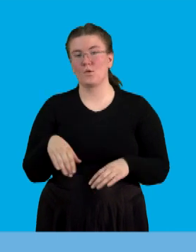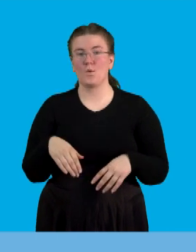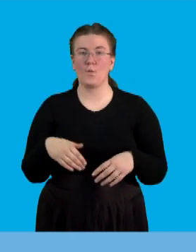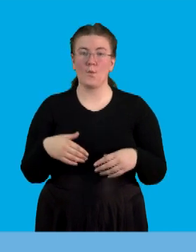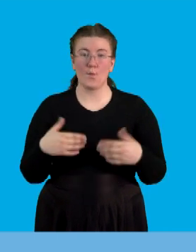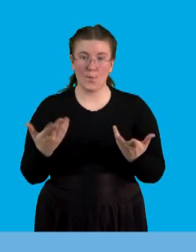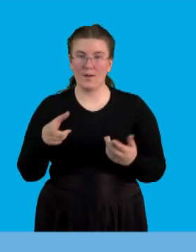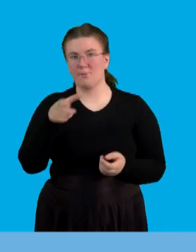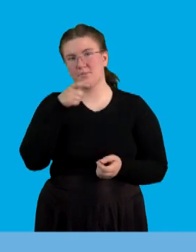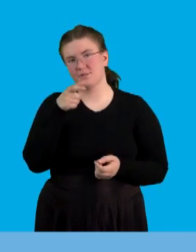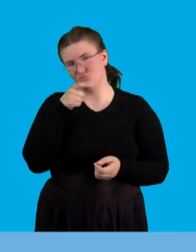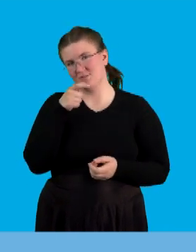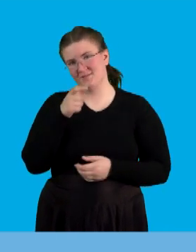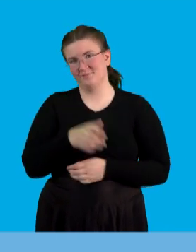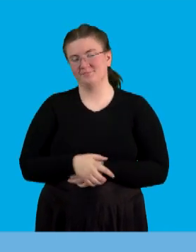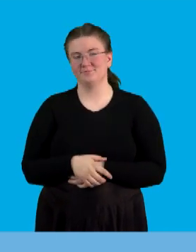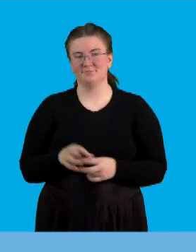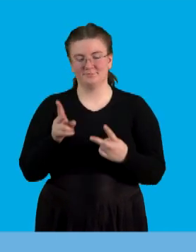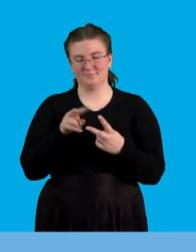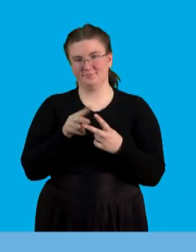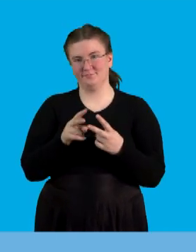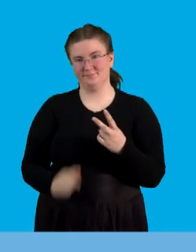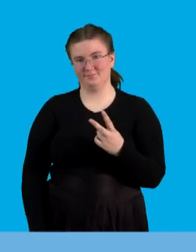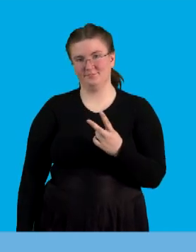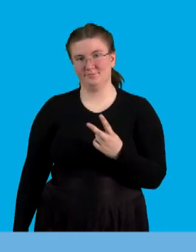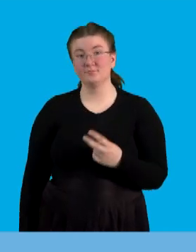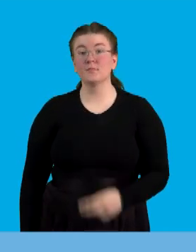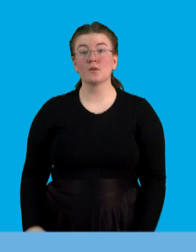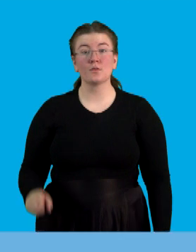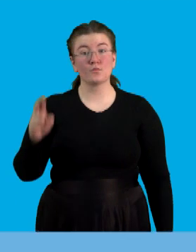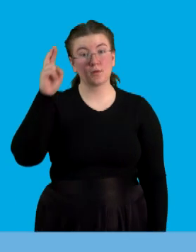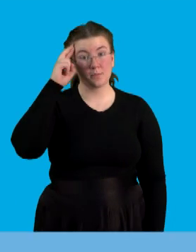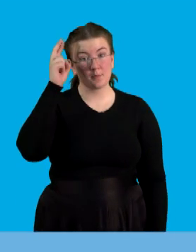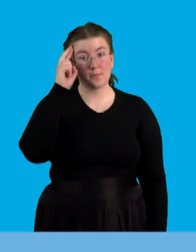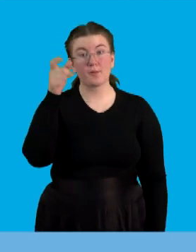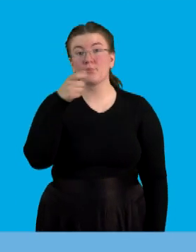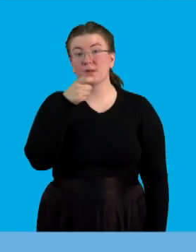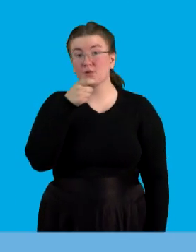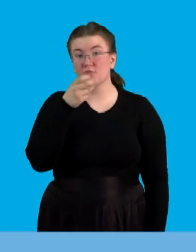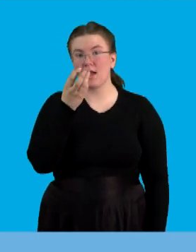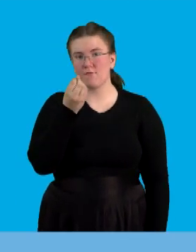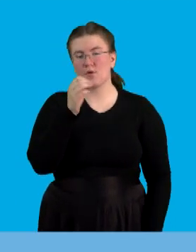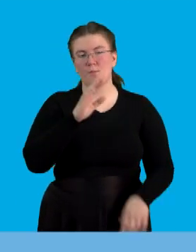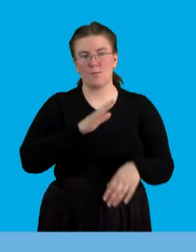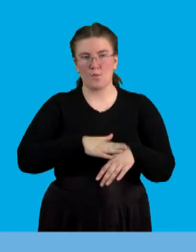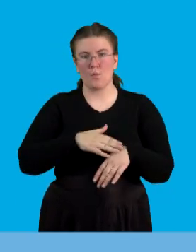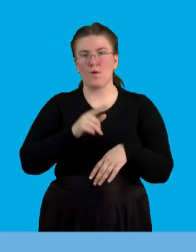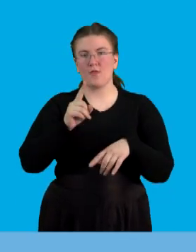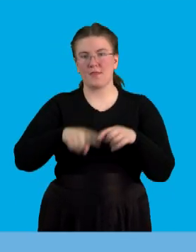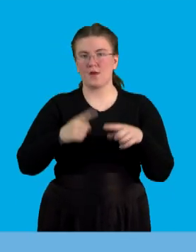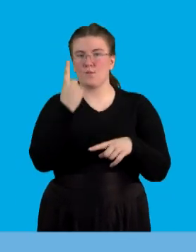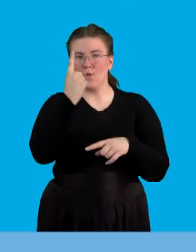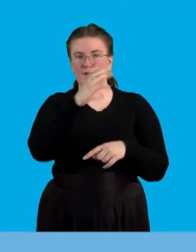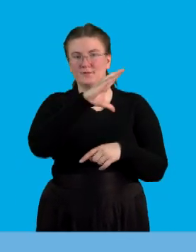can say it's provided by the battery. Remember that this is now a combination of more than one